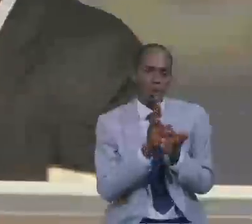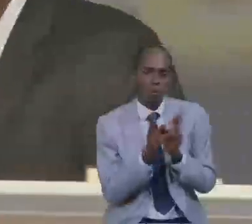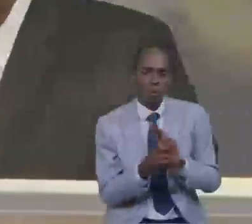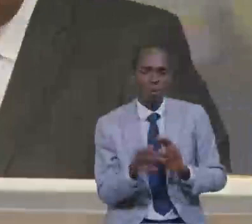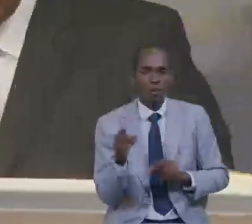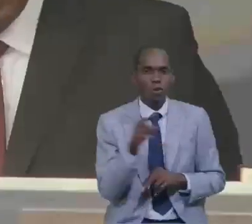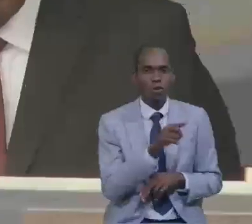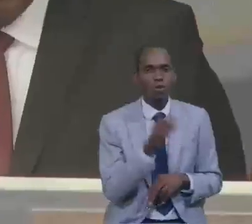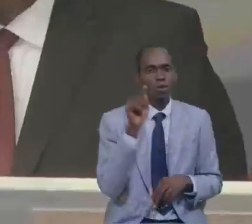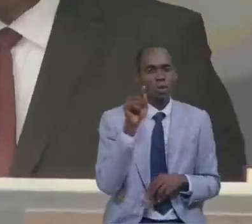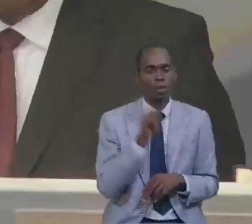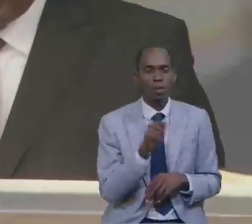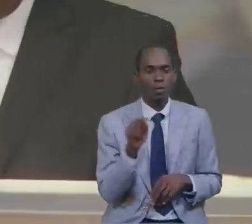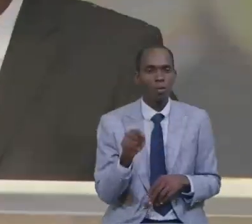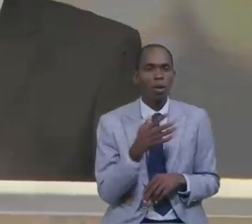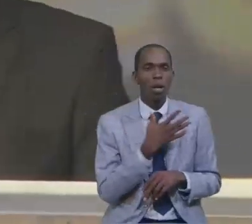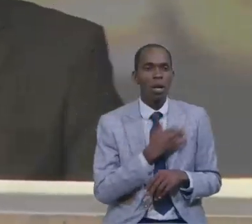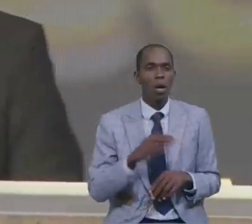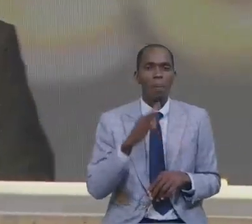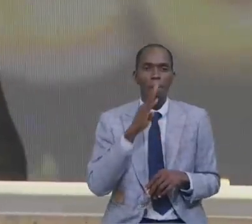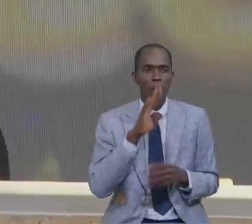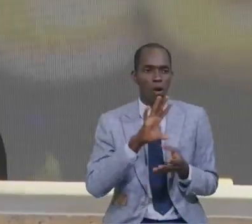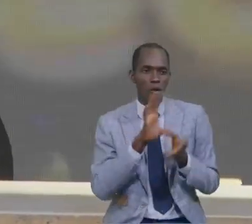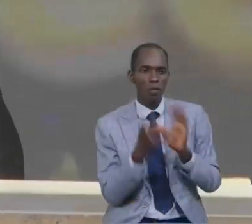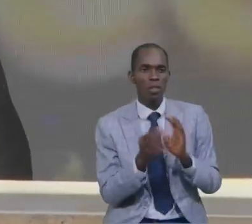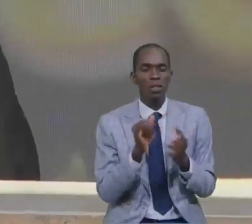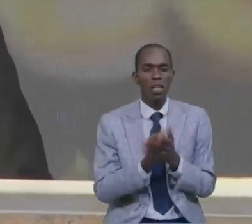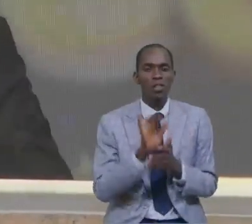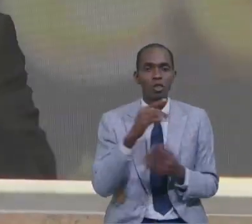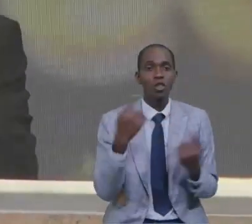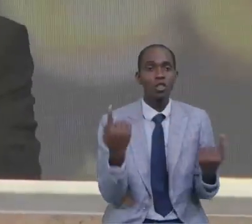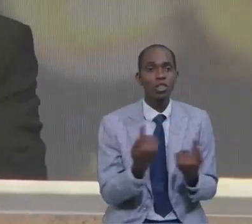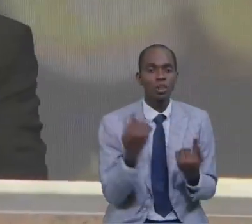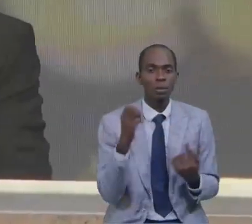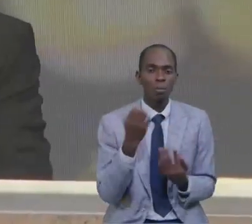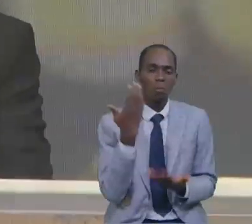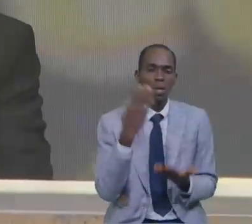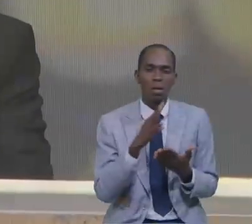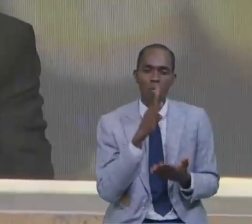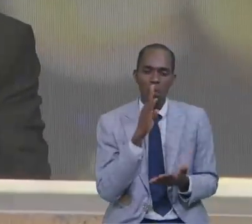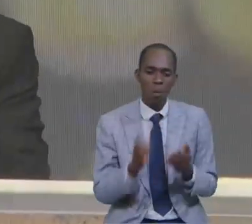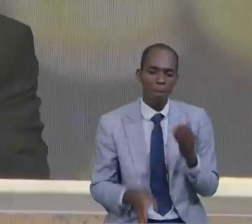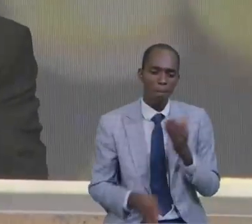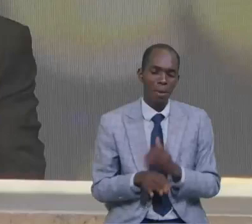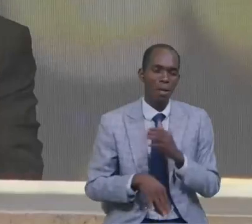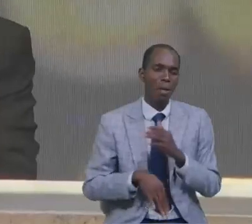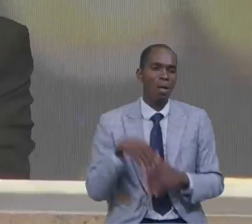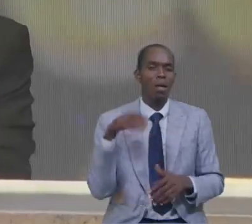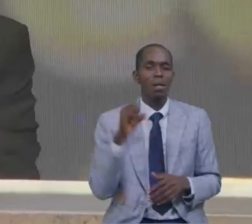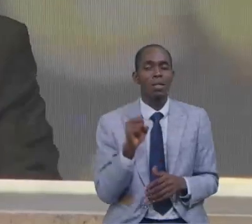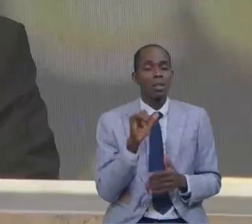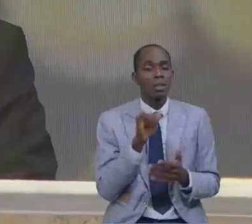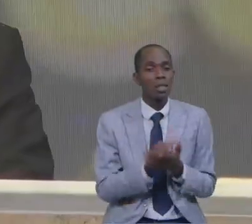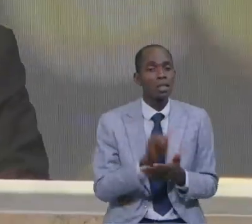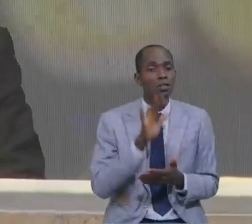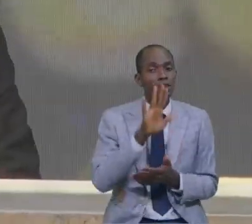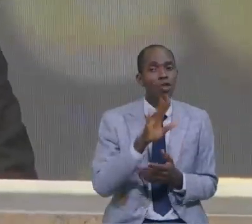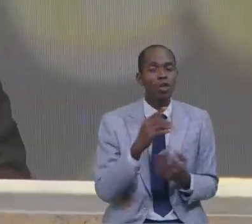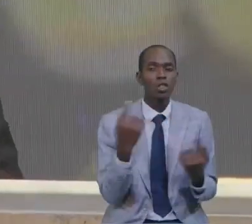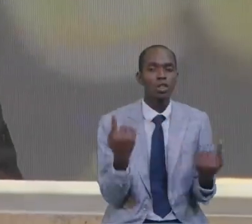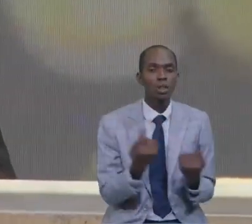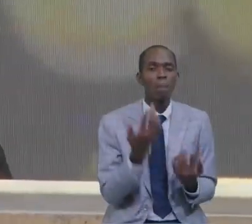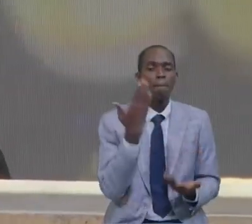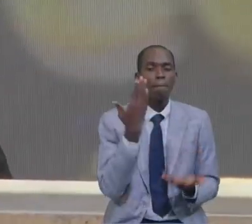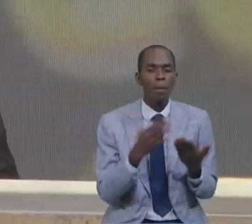your sins may be blotted out. S, sins blotted out